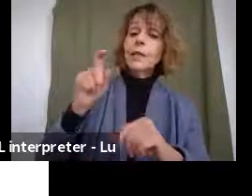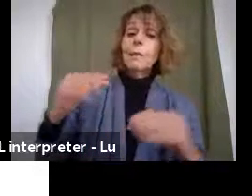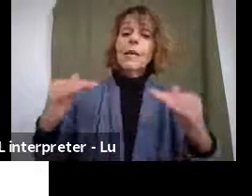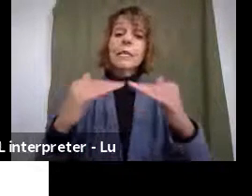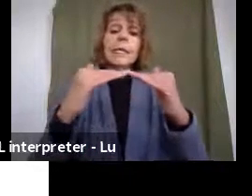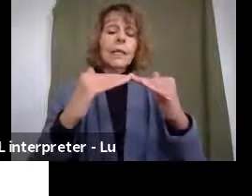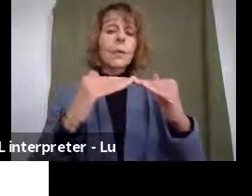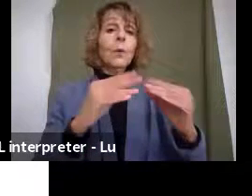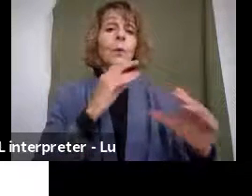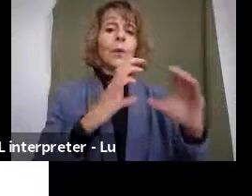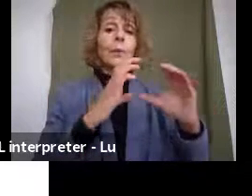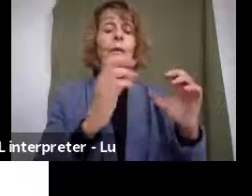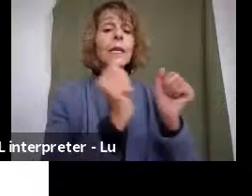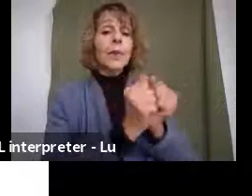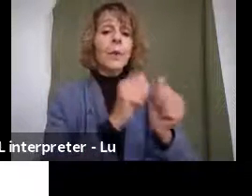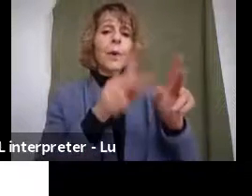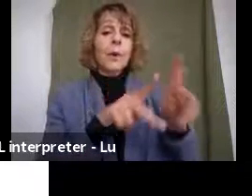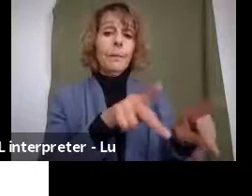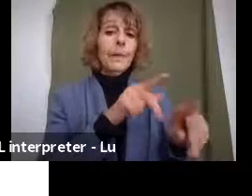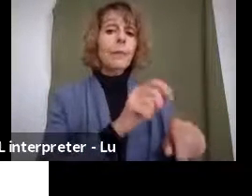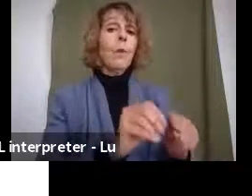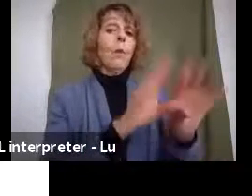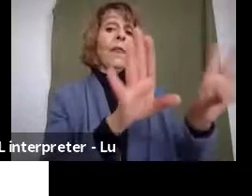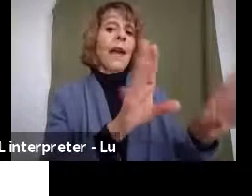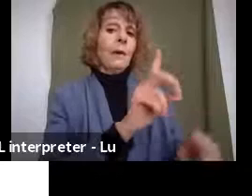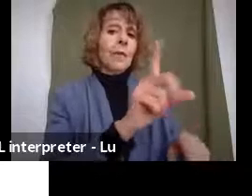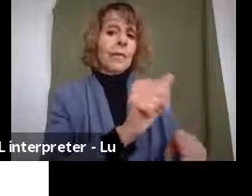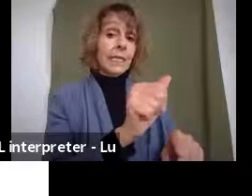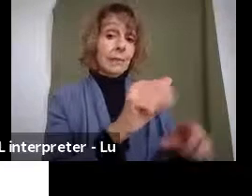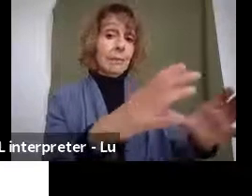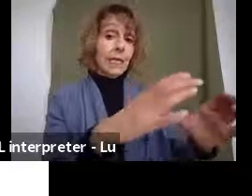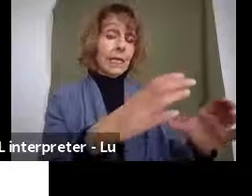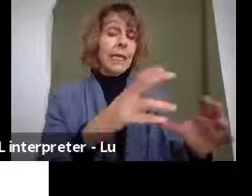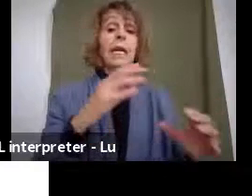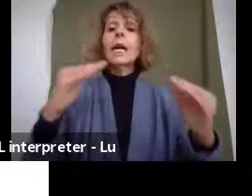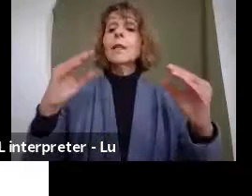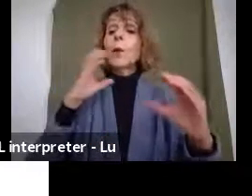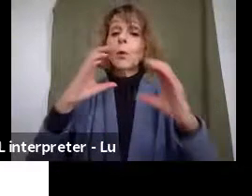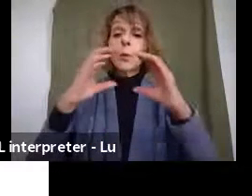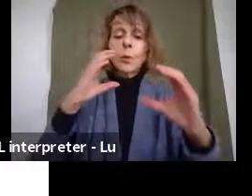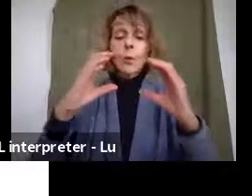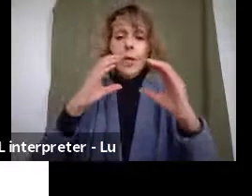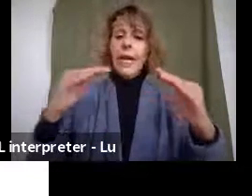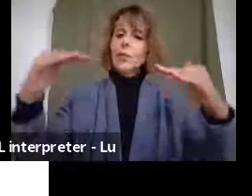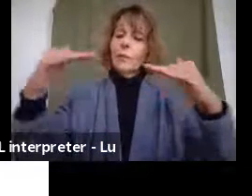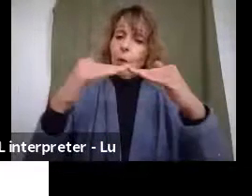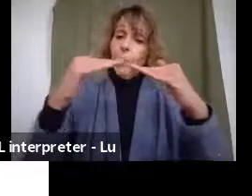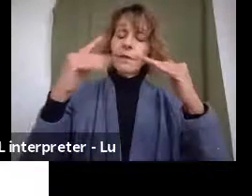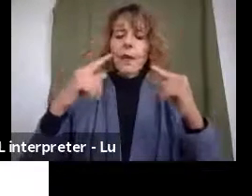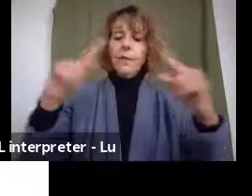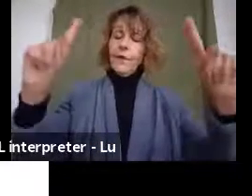So it was initially believed by, or the stereotype of the ADA was that the ADA